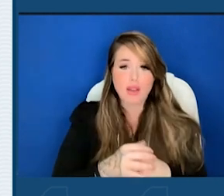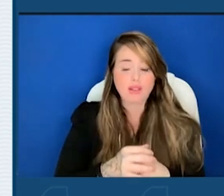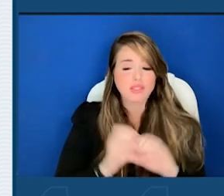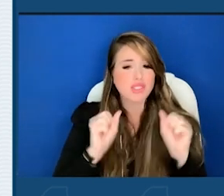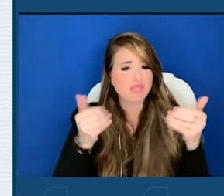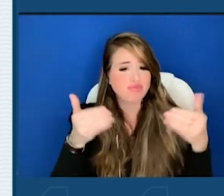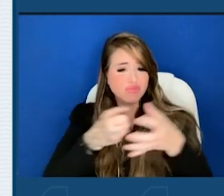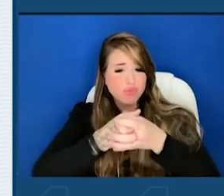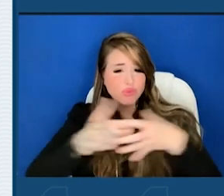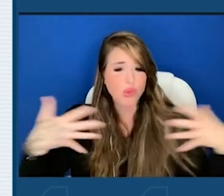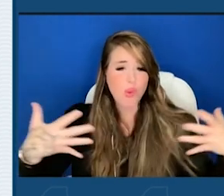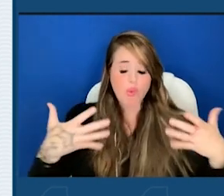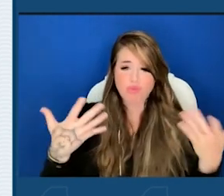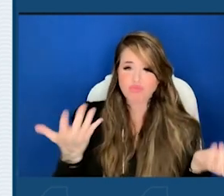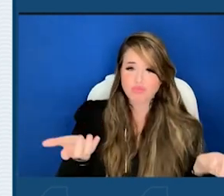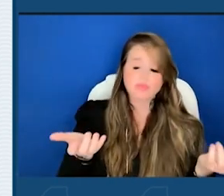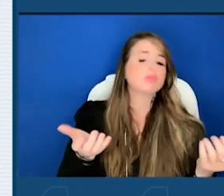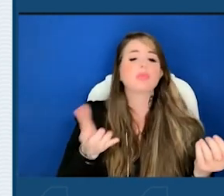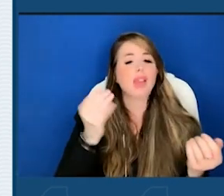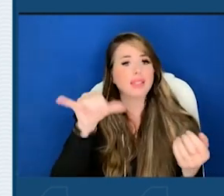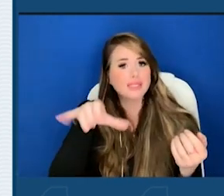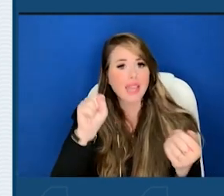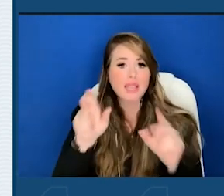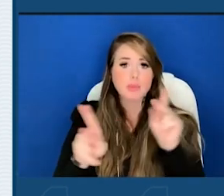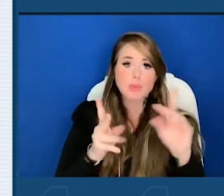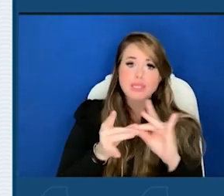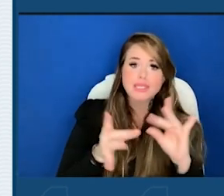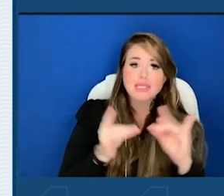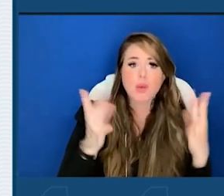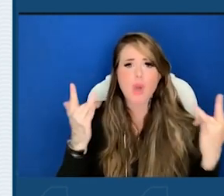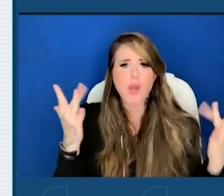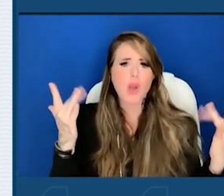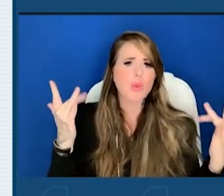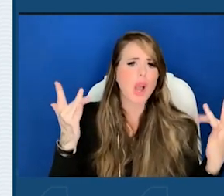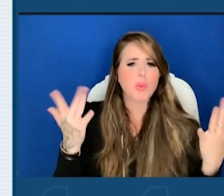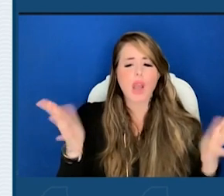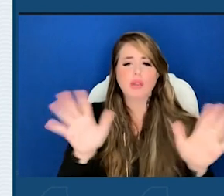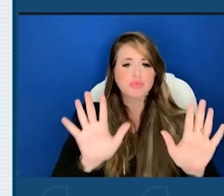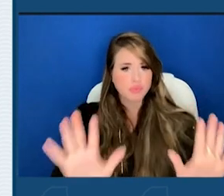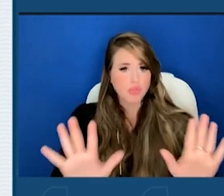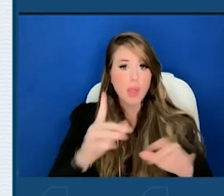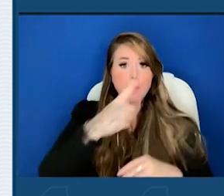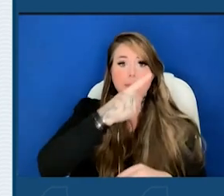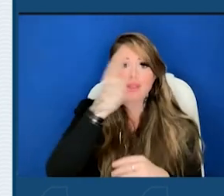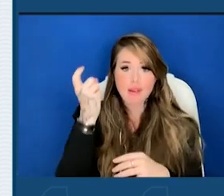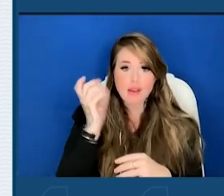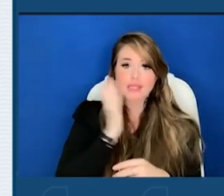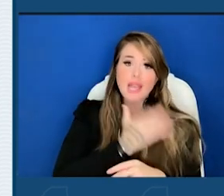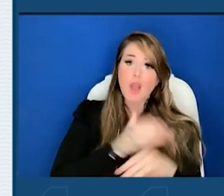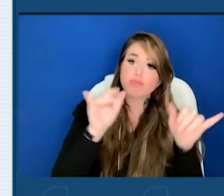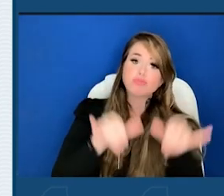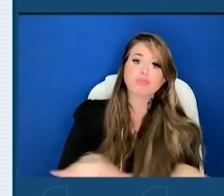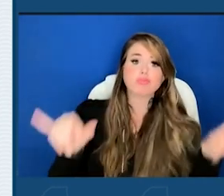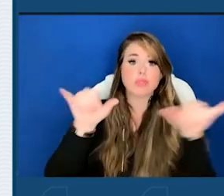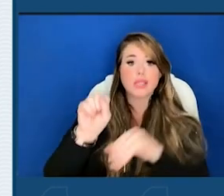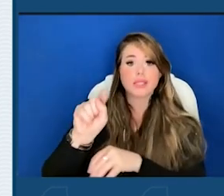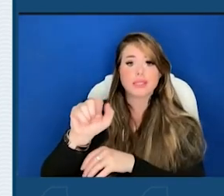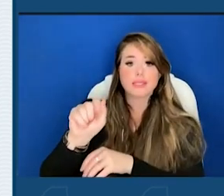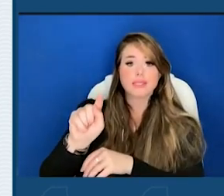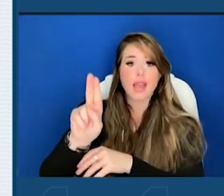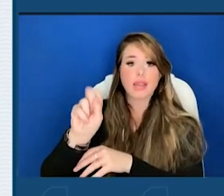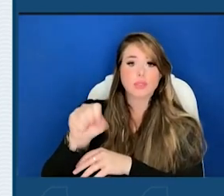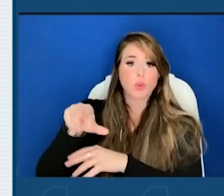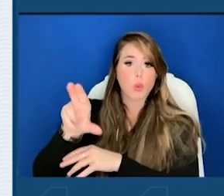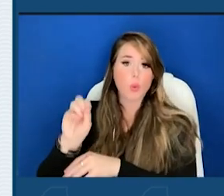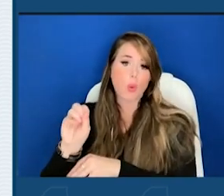growth. And yes, people say, why? Because the status quo has not worked.